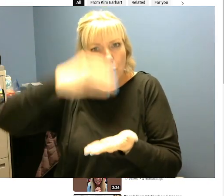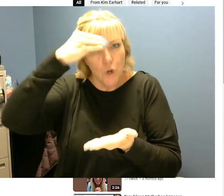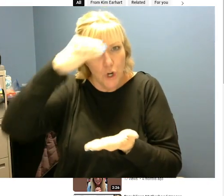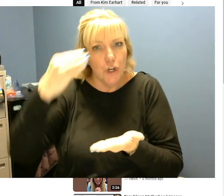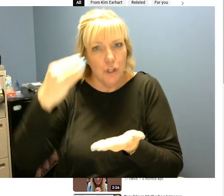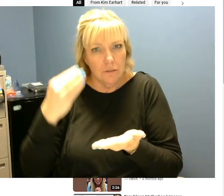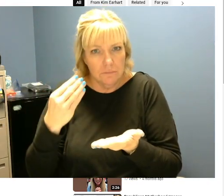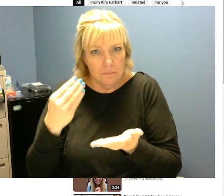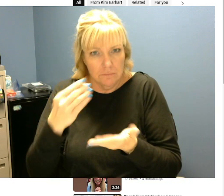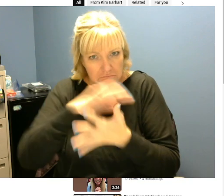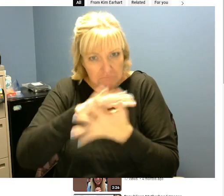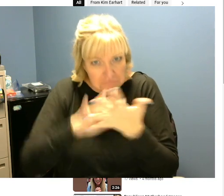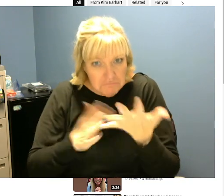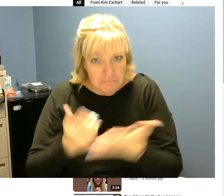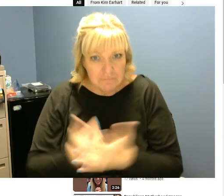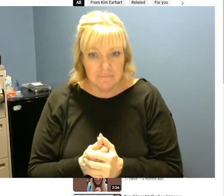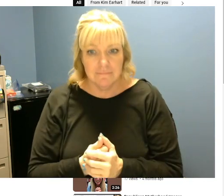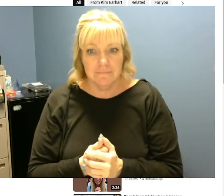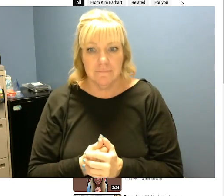really can kind of like